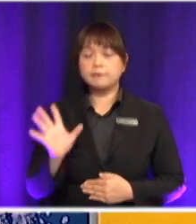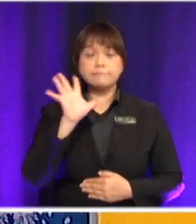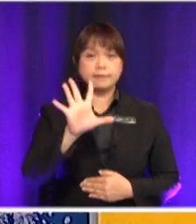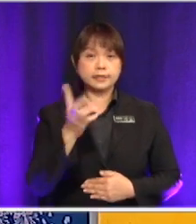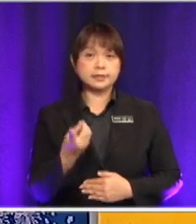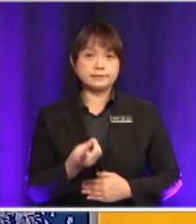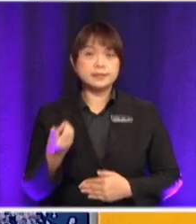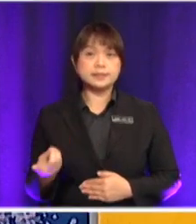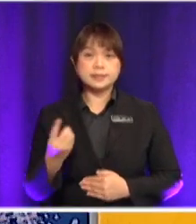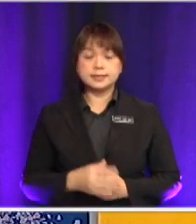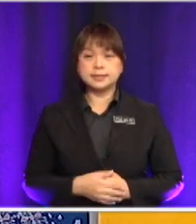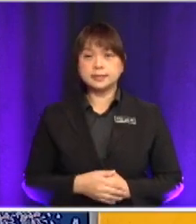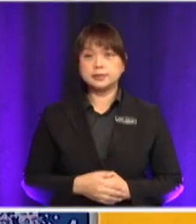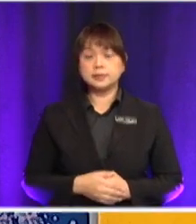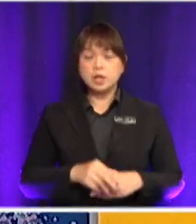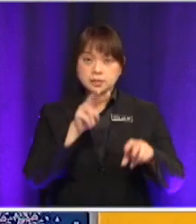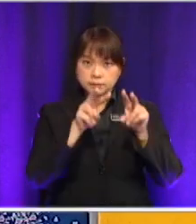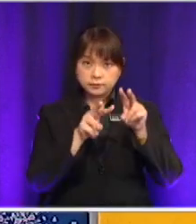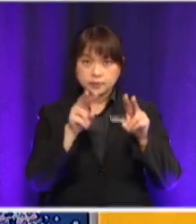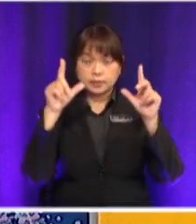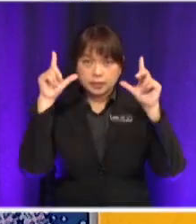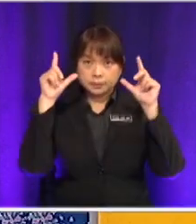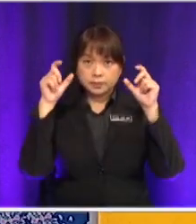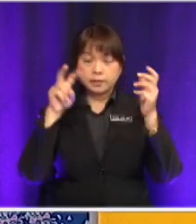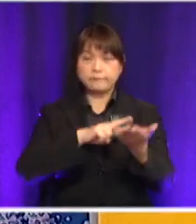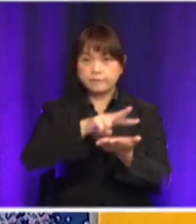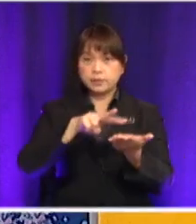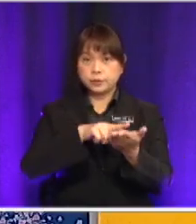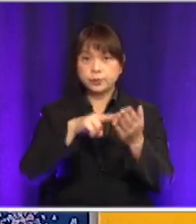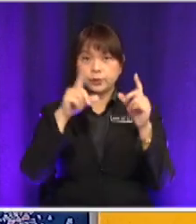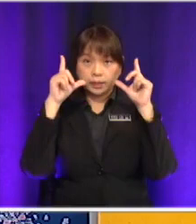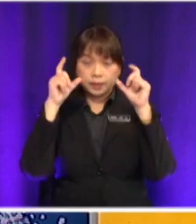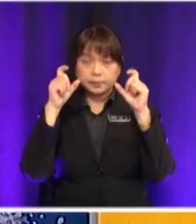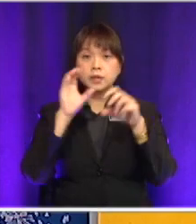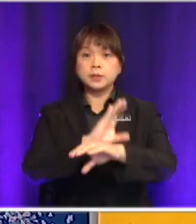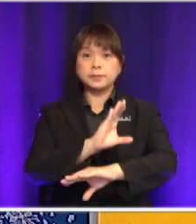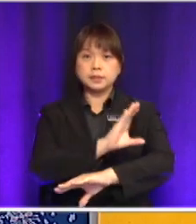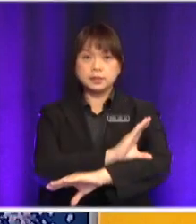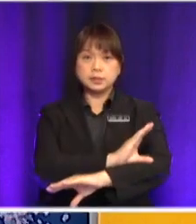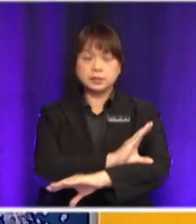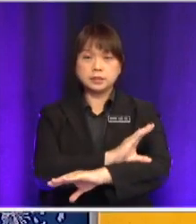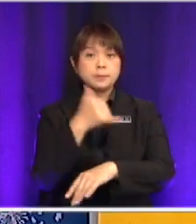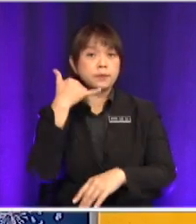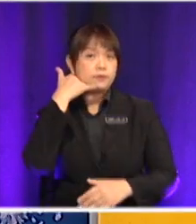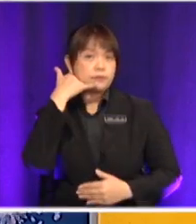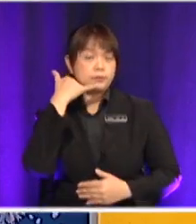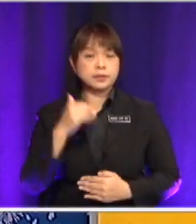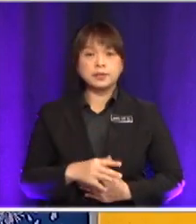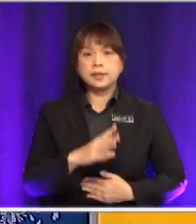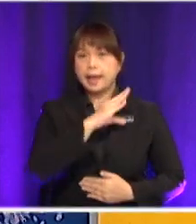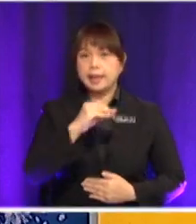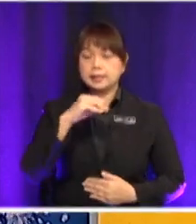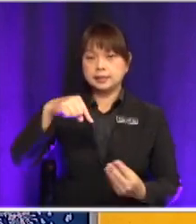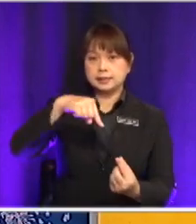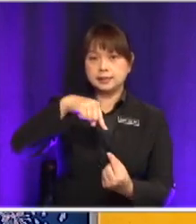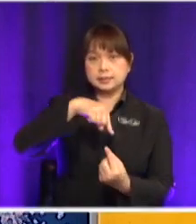shown there: a surveillance camera, a video camera, a computer, a mobile phone, and a sat nav. Since